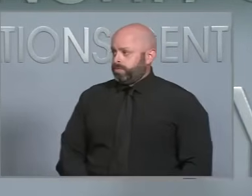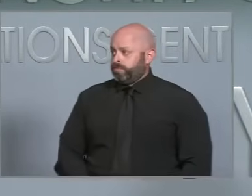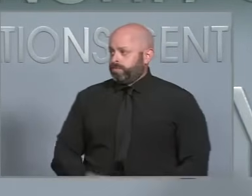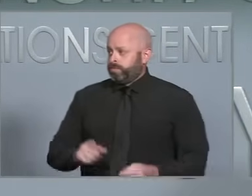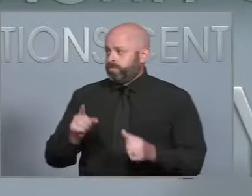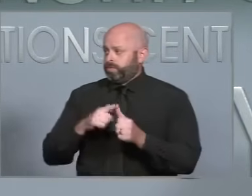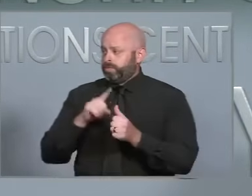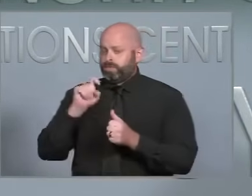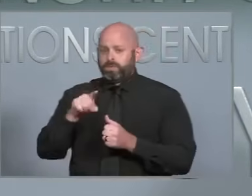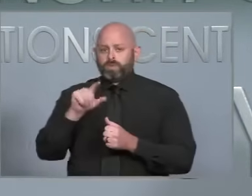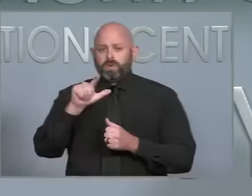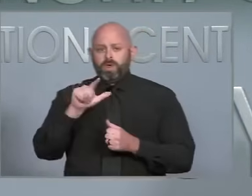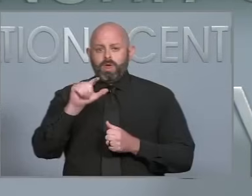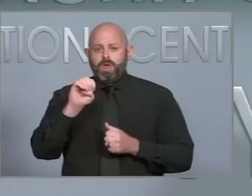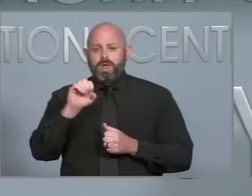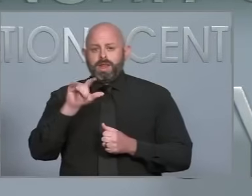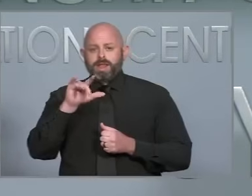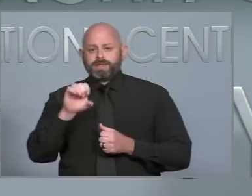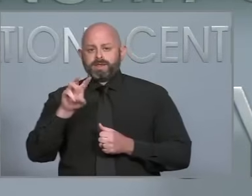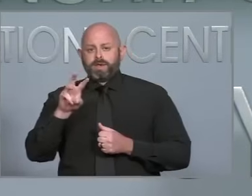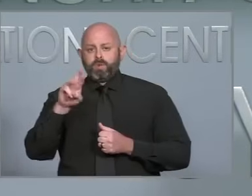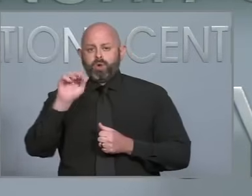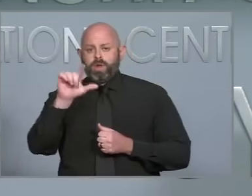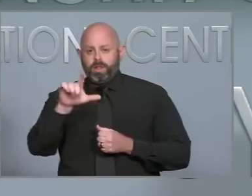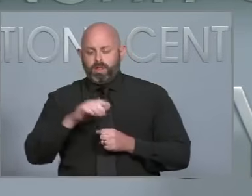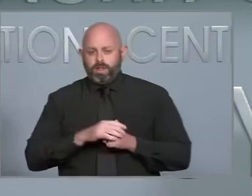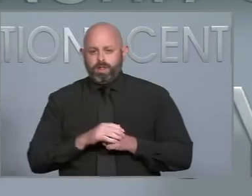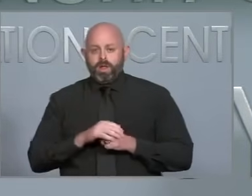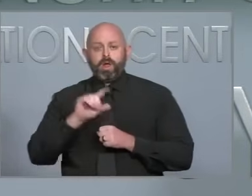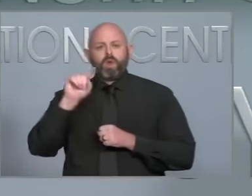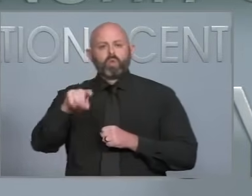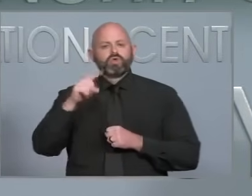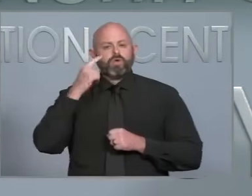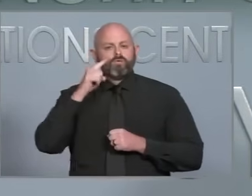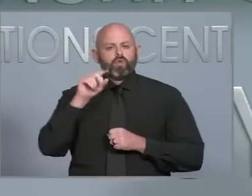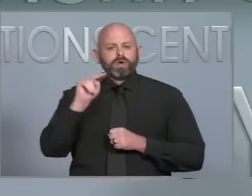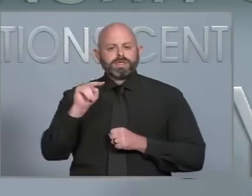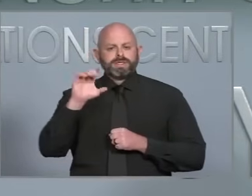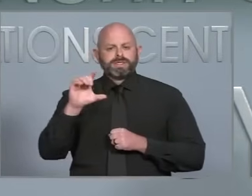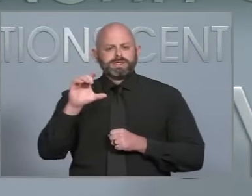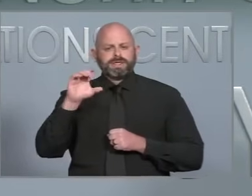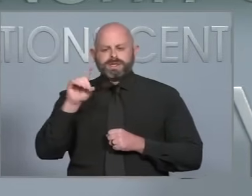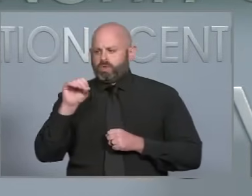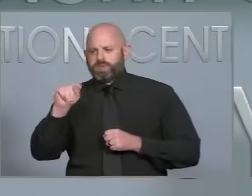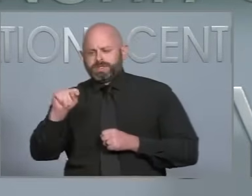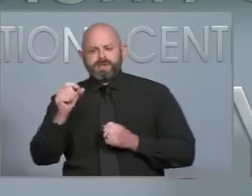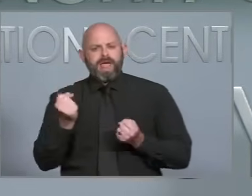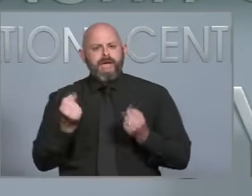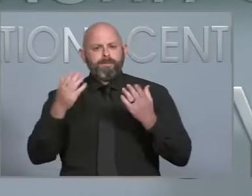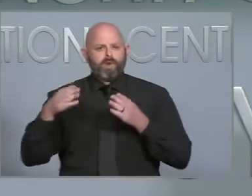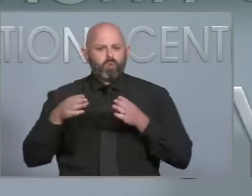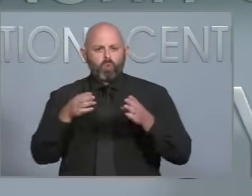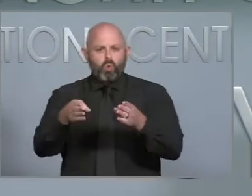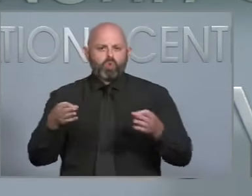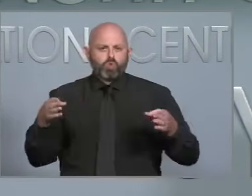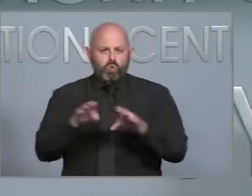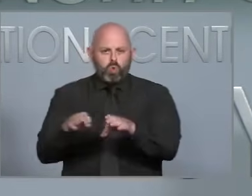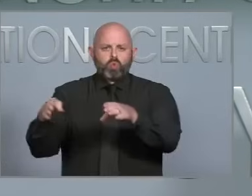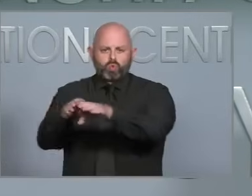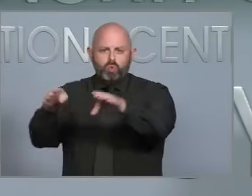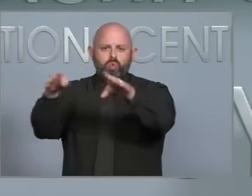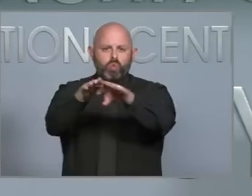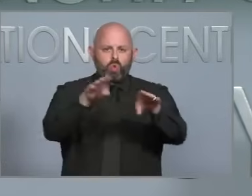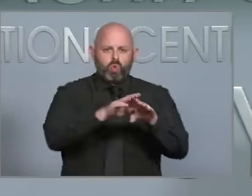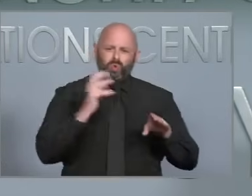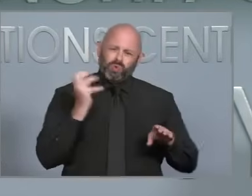Laura Leslie, WRAL. A question for the DOT about the extent of road closures, outages,